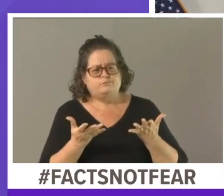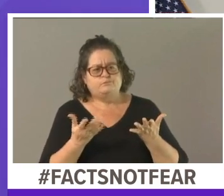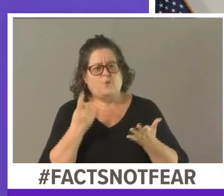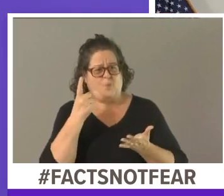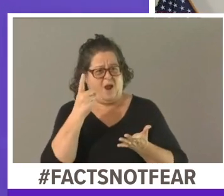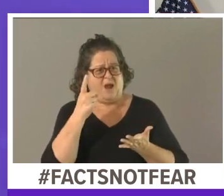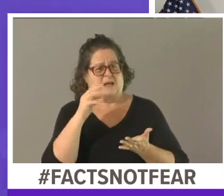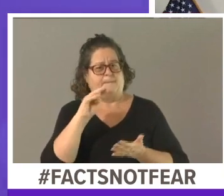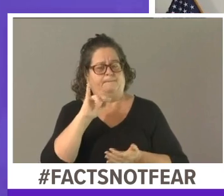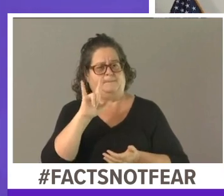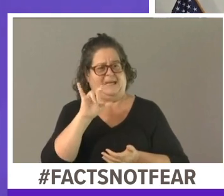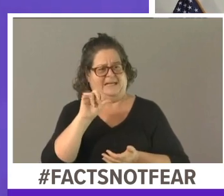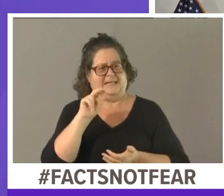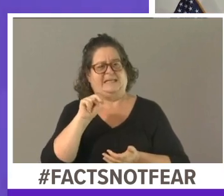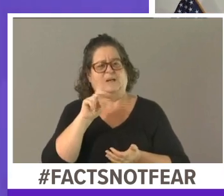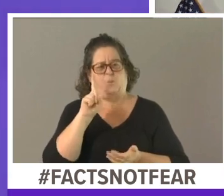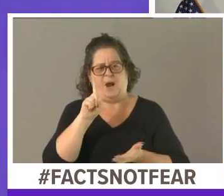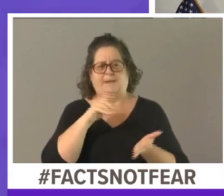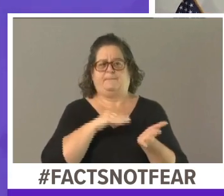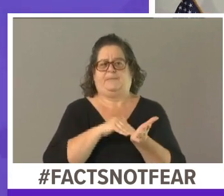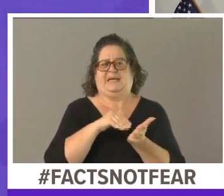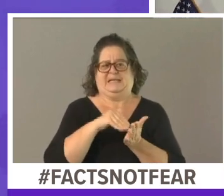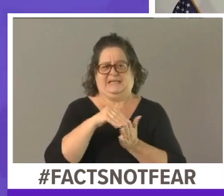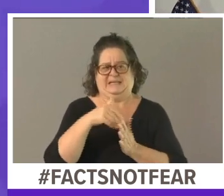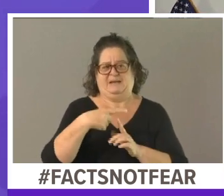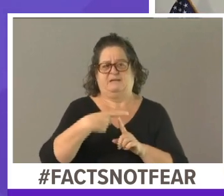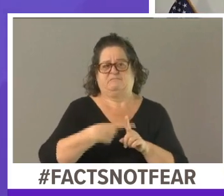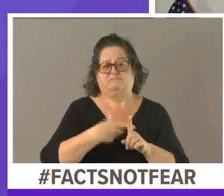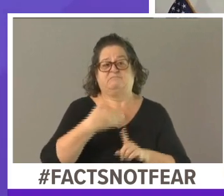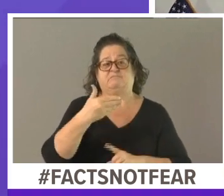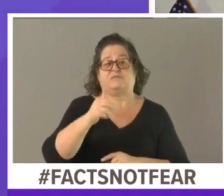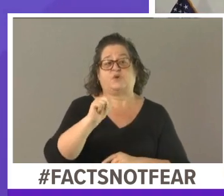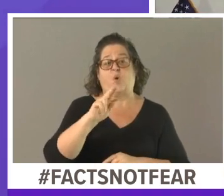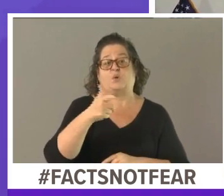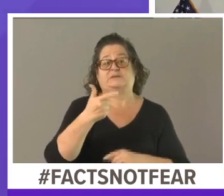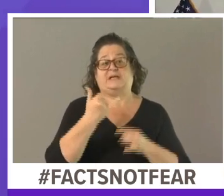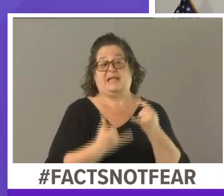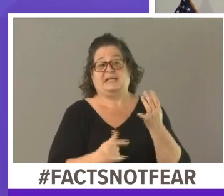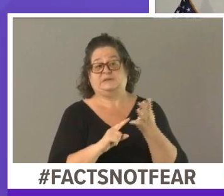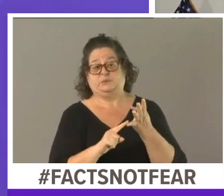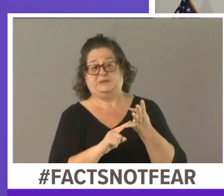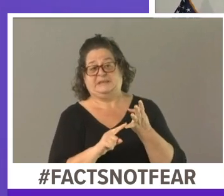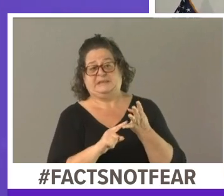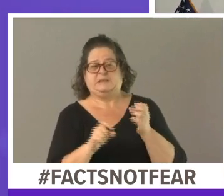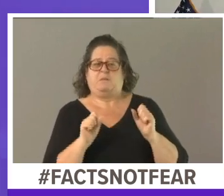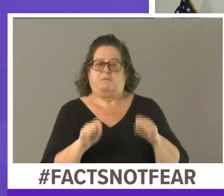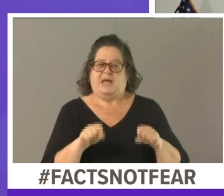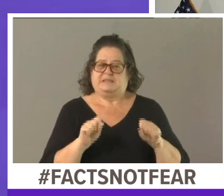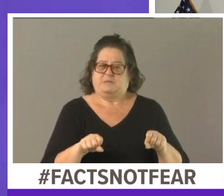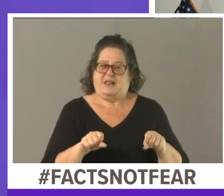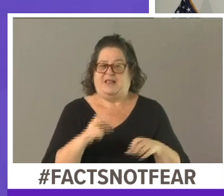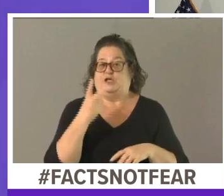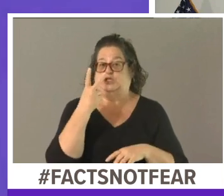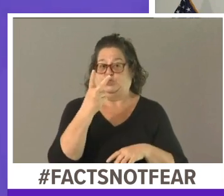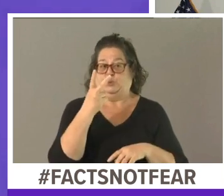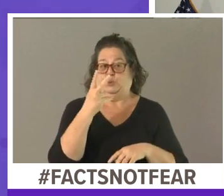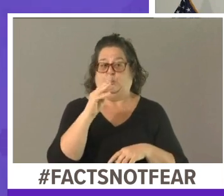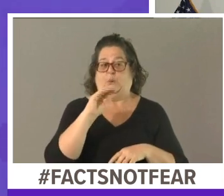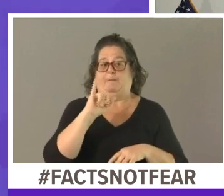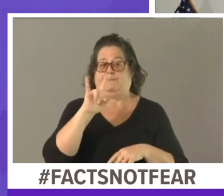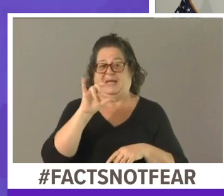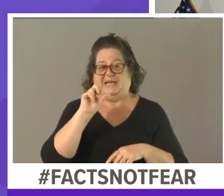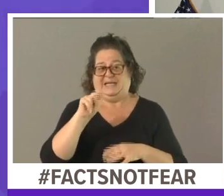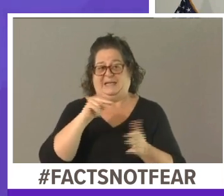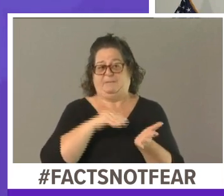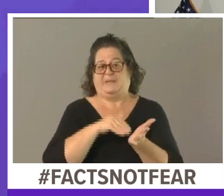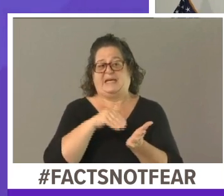million tests a month. By the end of August, nearly 2 million tests a month. This gives us